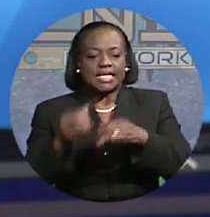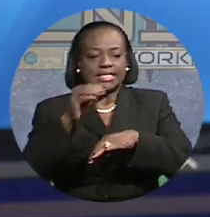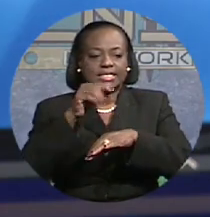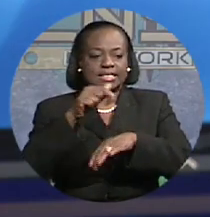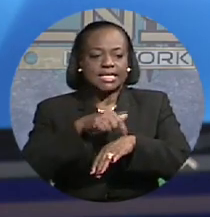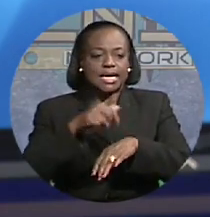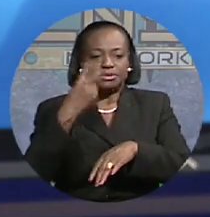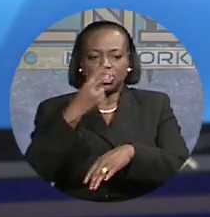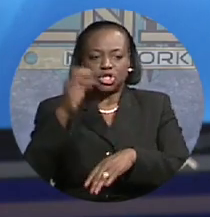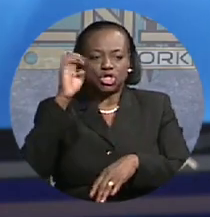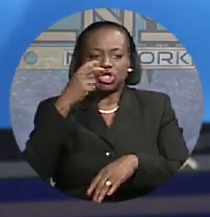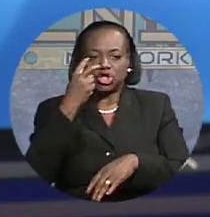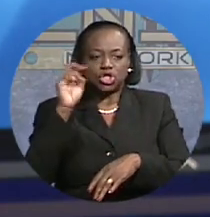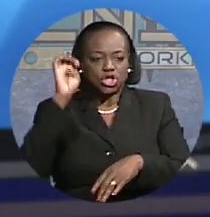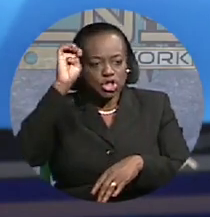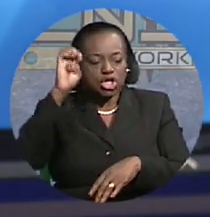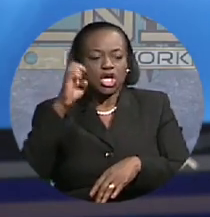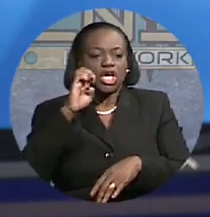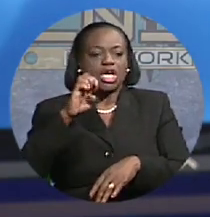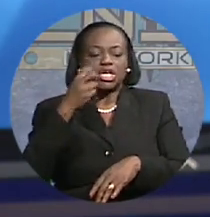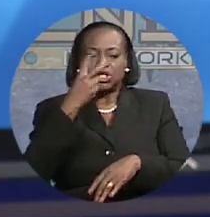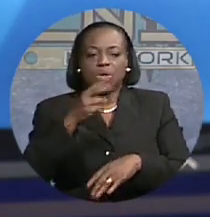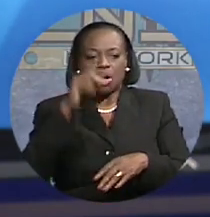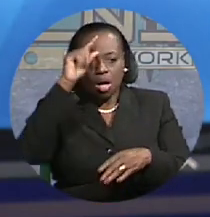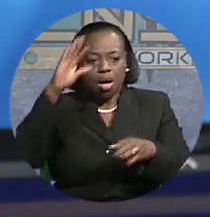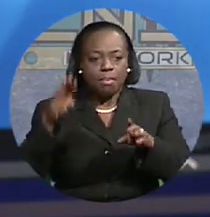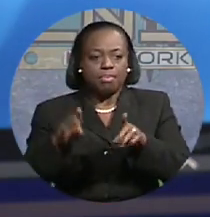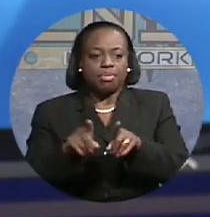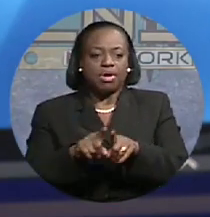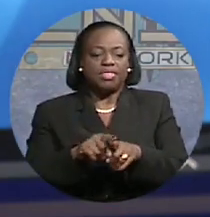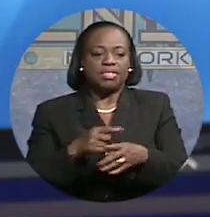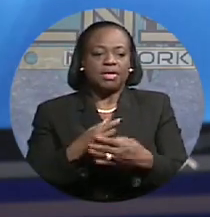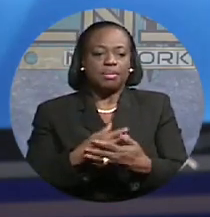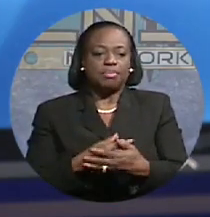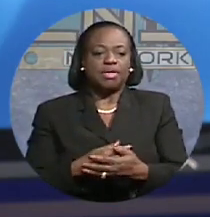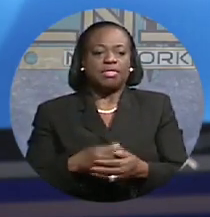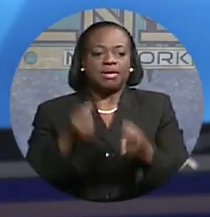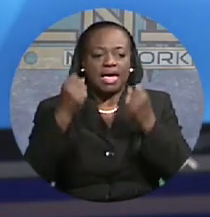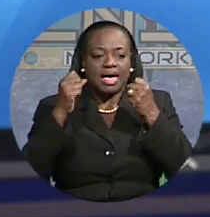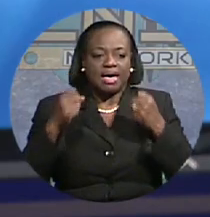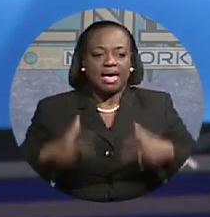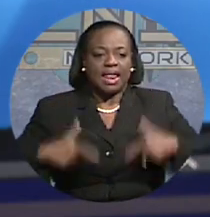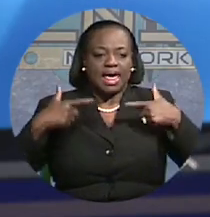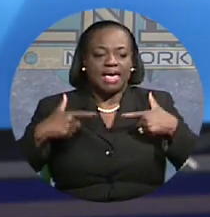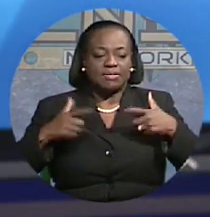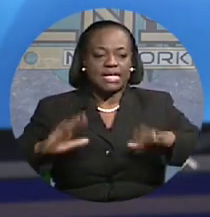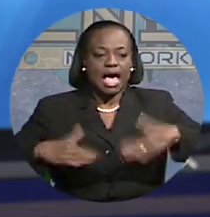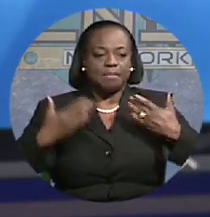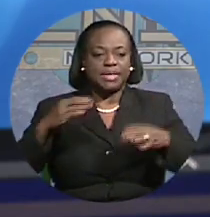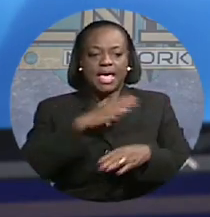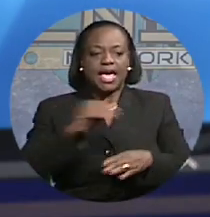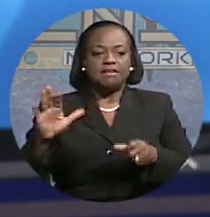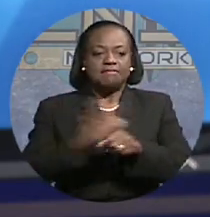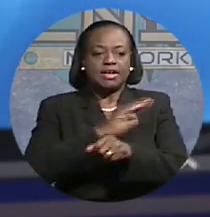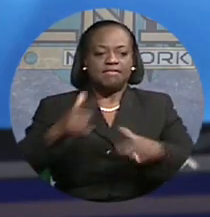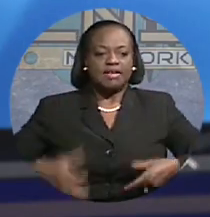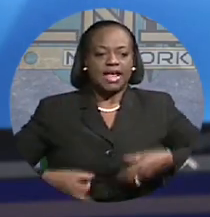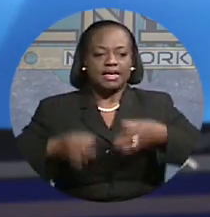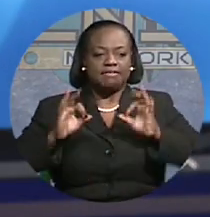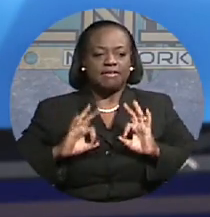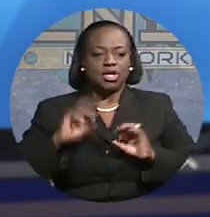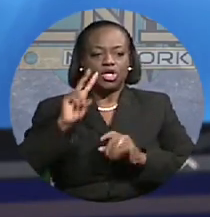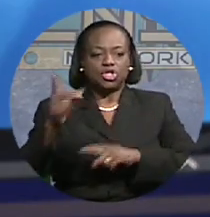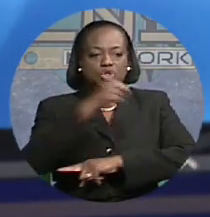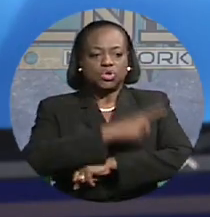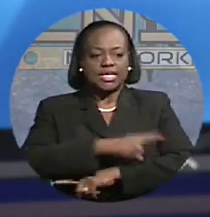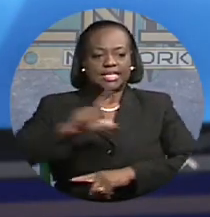her brother alive. She told jurors at that time he appeared happy and full of life, but just 2 days later, he was dead. McIntosh's